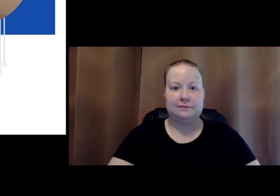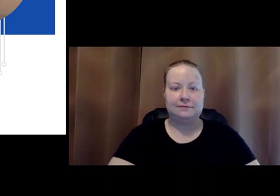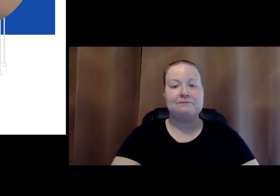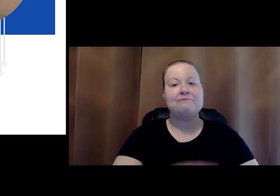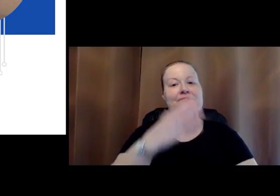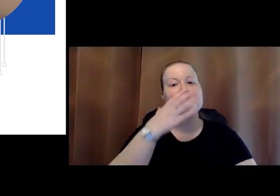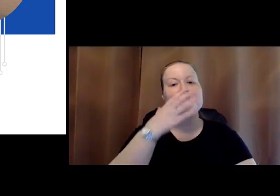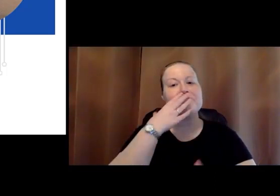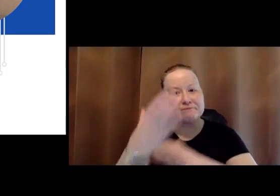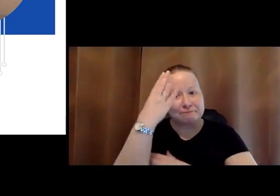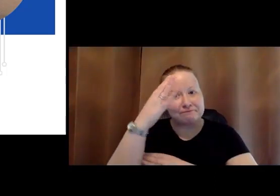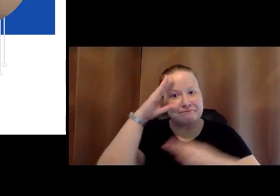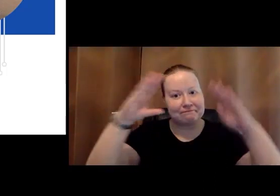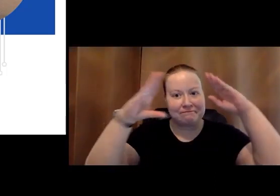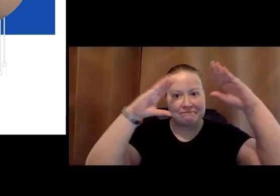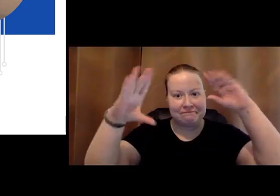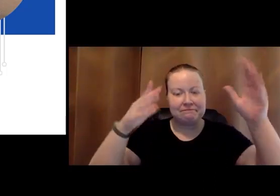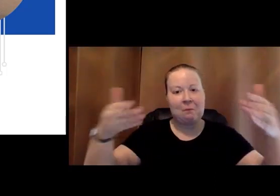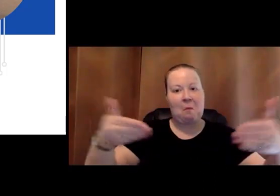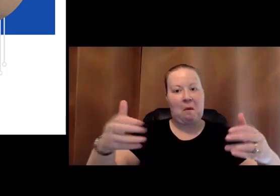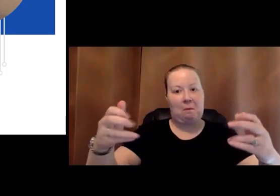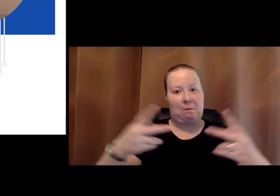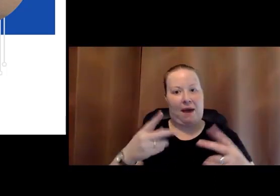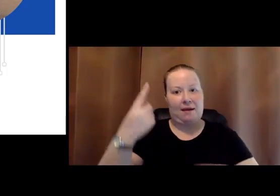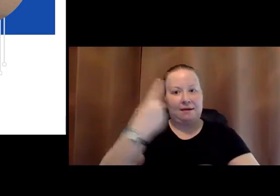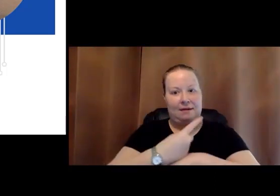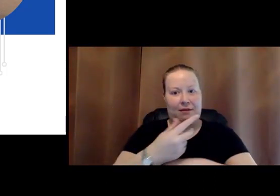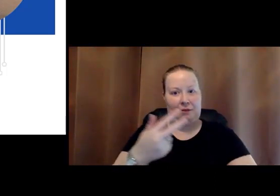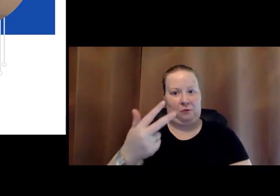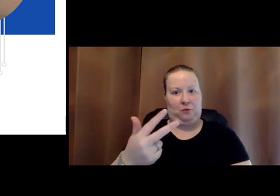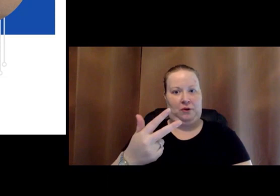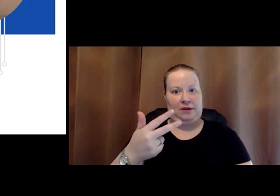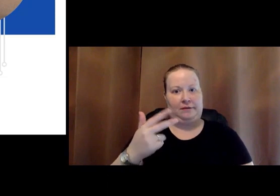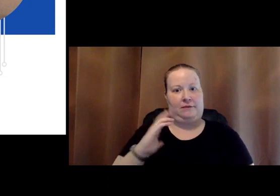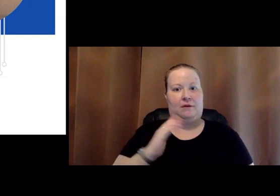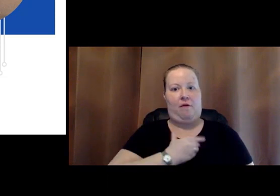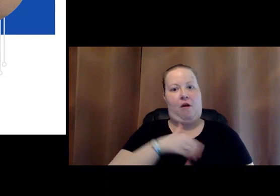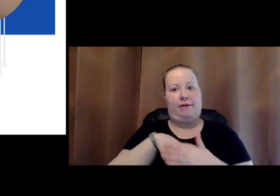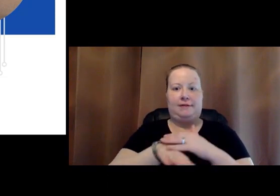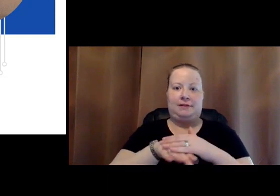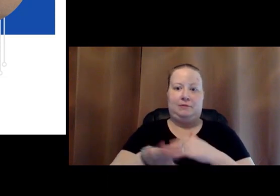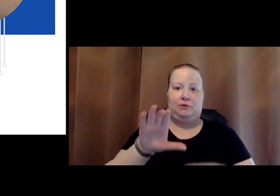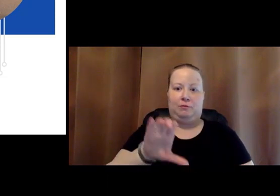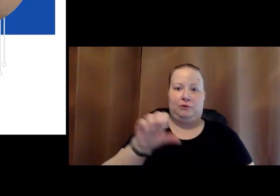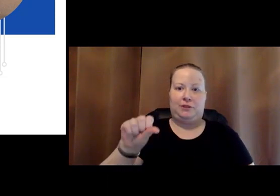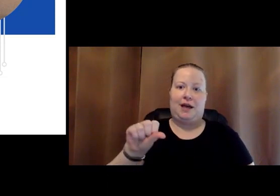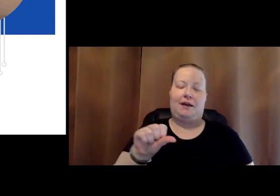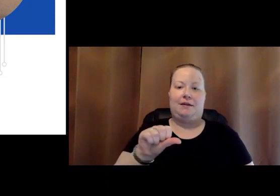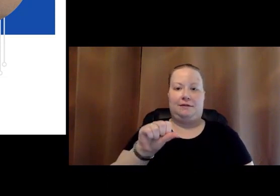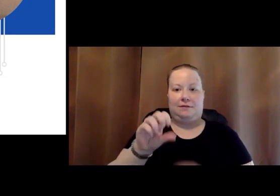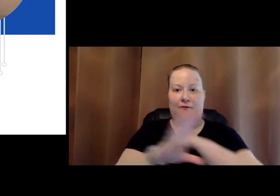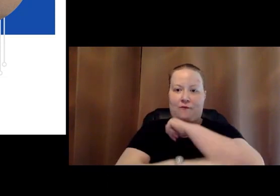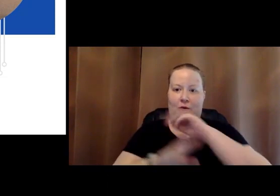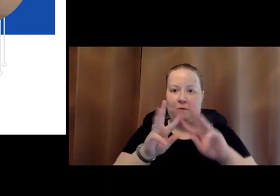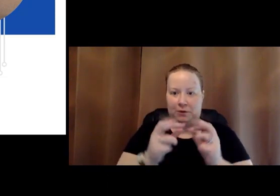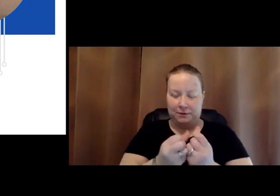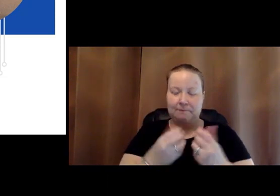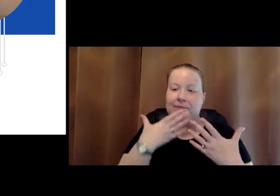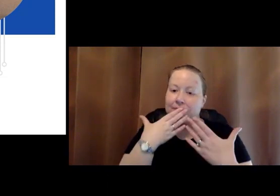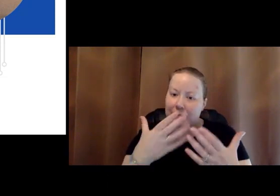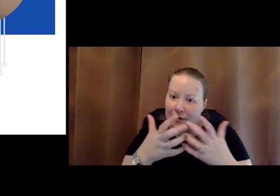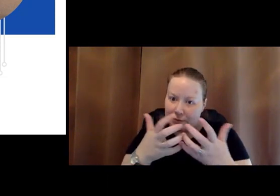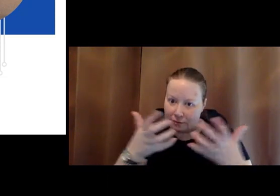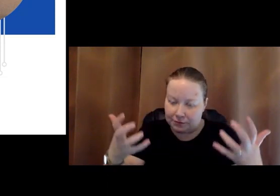Good morning, everyone. Welcome back to day 3 of our Accessible Computer Science Education Fall Workshop. Thank you all very